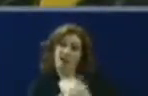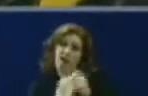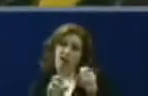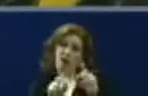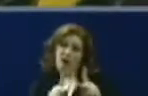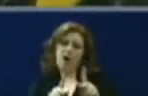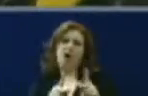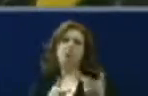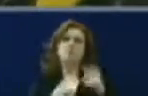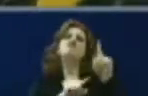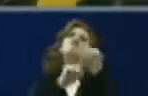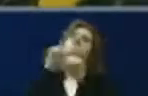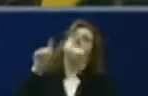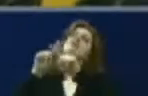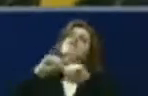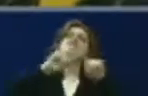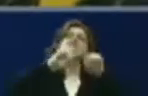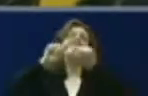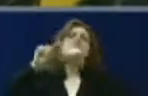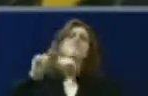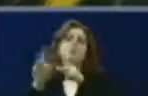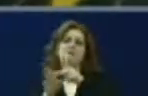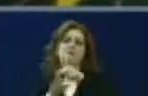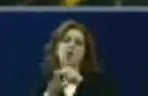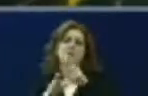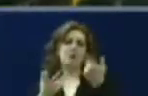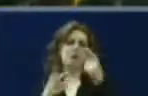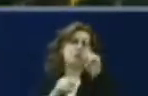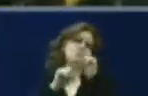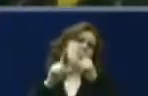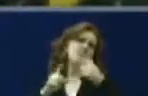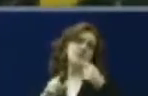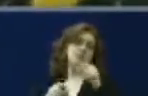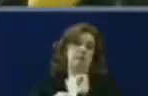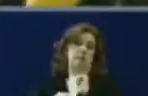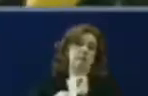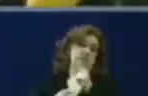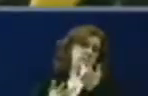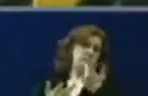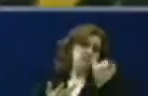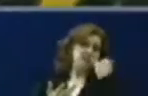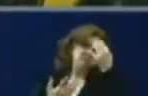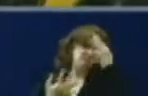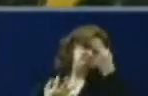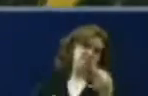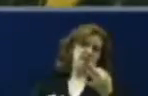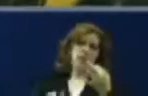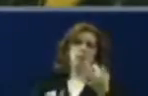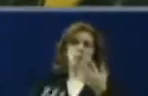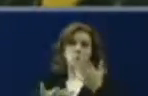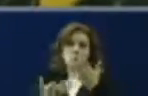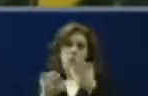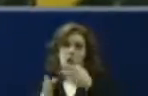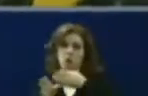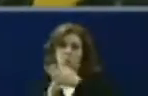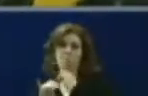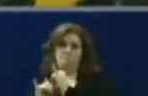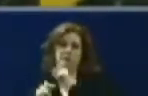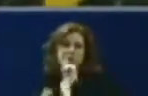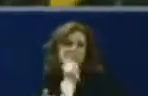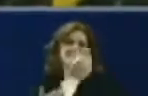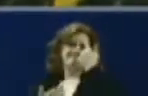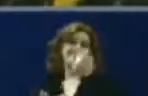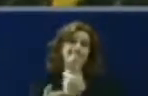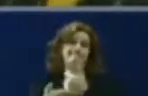professionals our questions about their job to help us decide if we really want to have that career. Some people look at